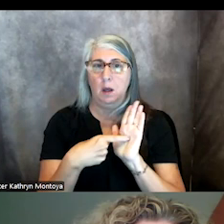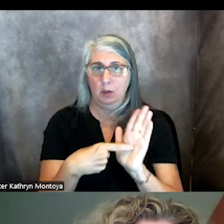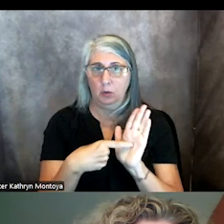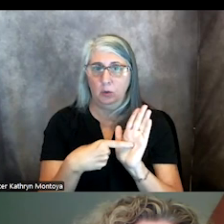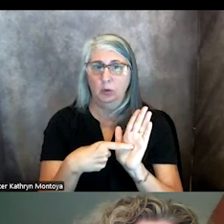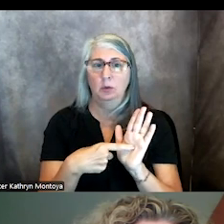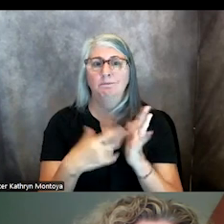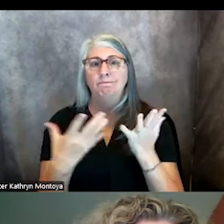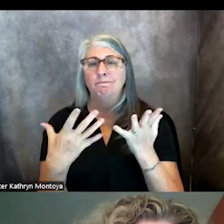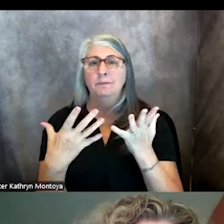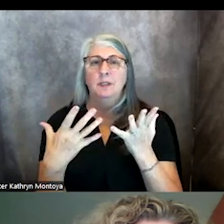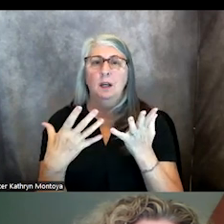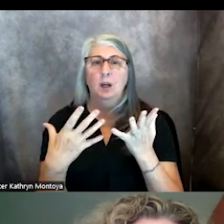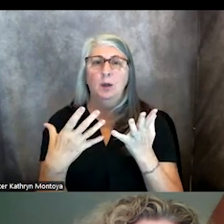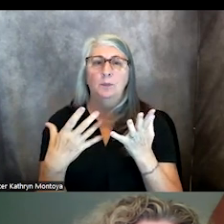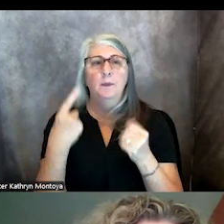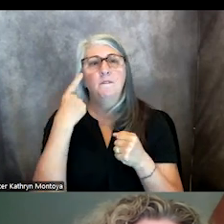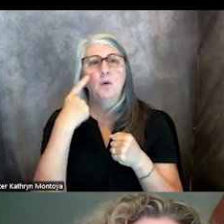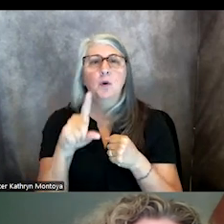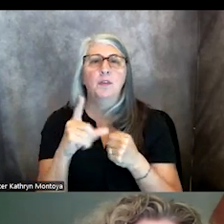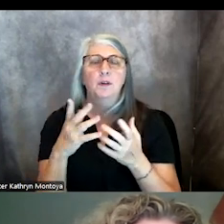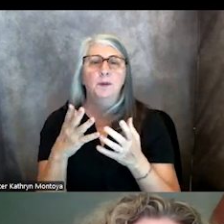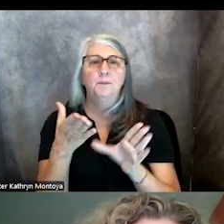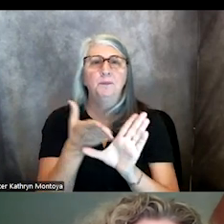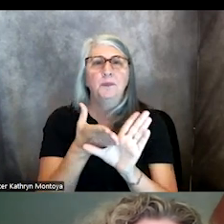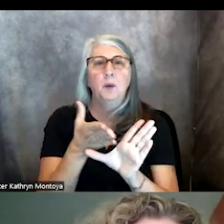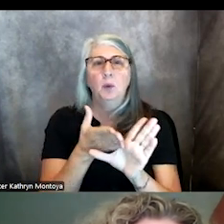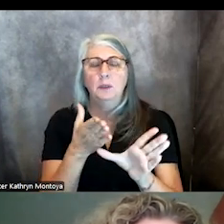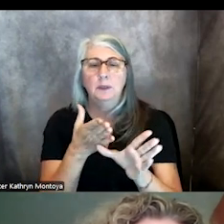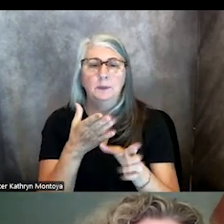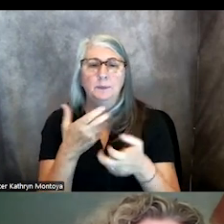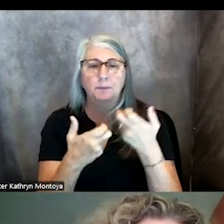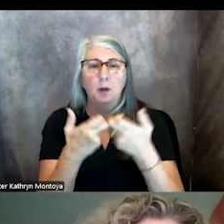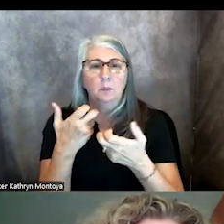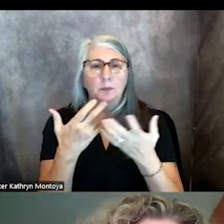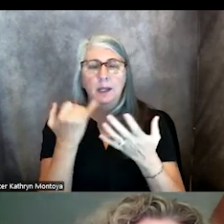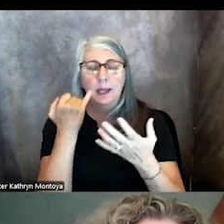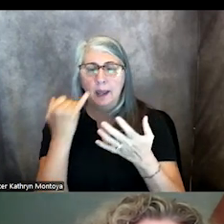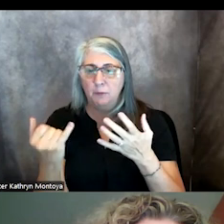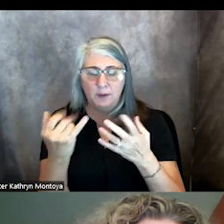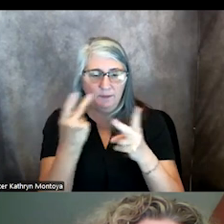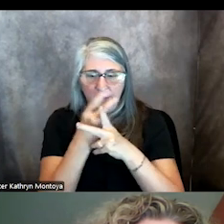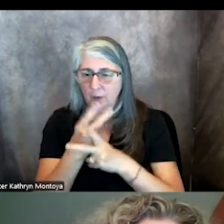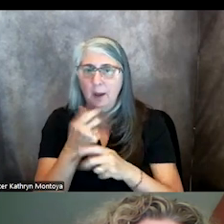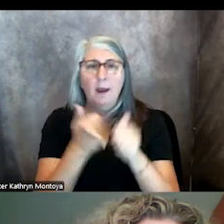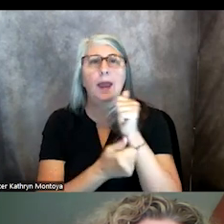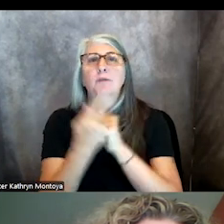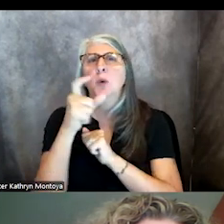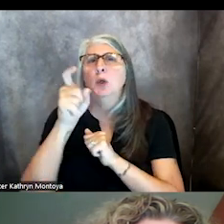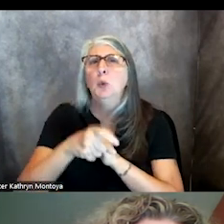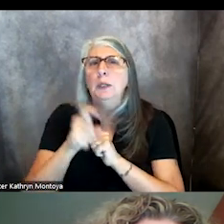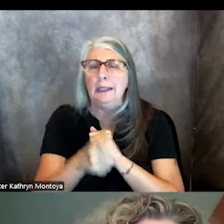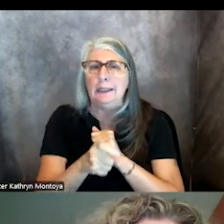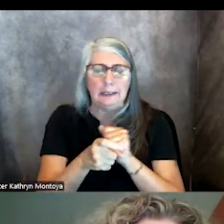was available for everybody who needed it? So keeping in line with